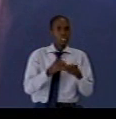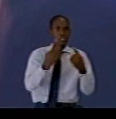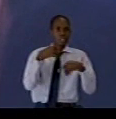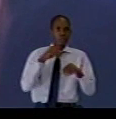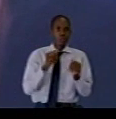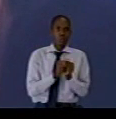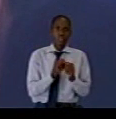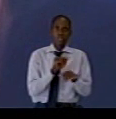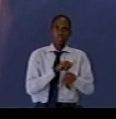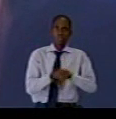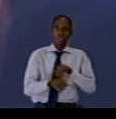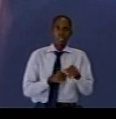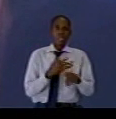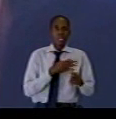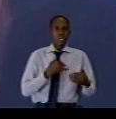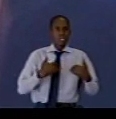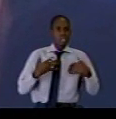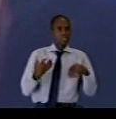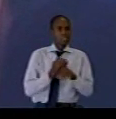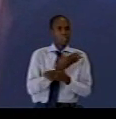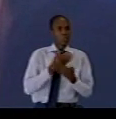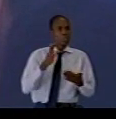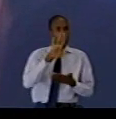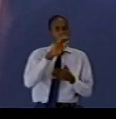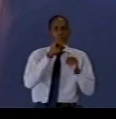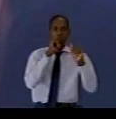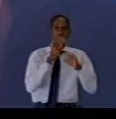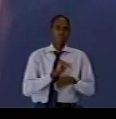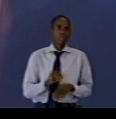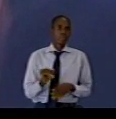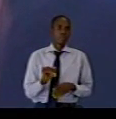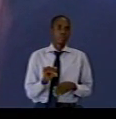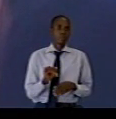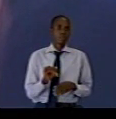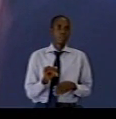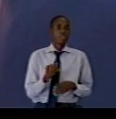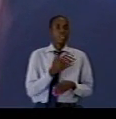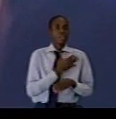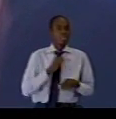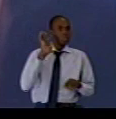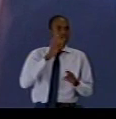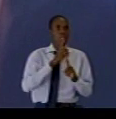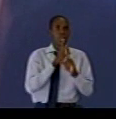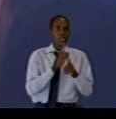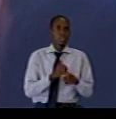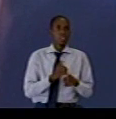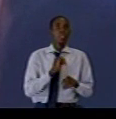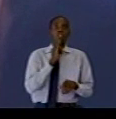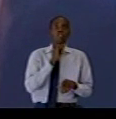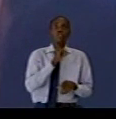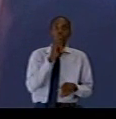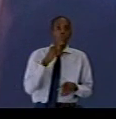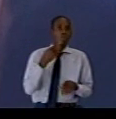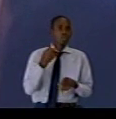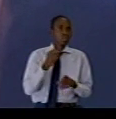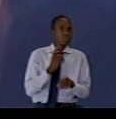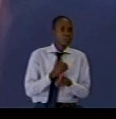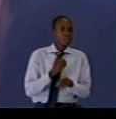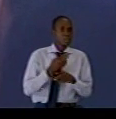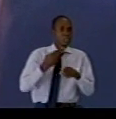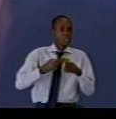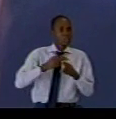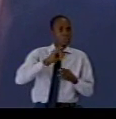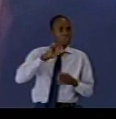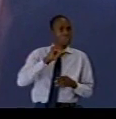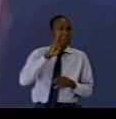with subtlety and hath taken away thy blessing. And he said, Is not he rightly named